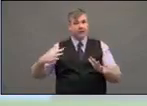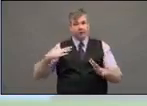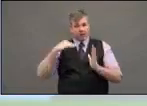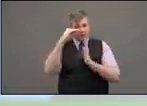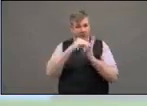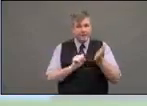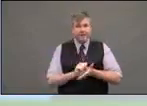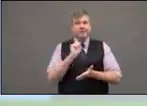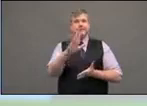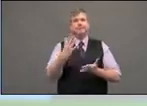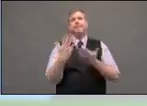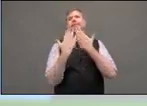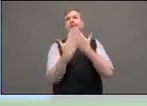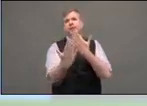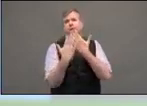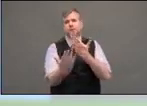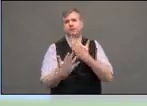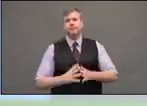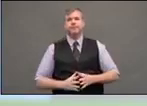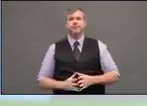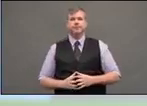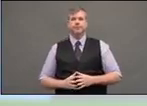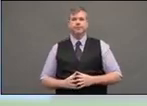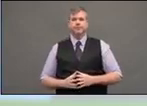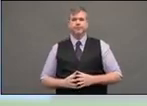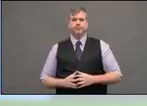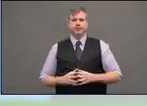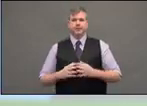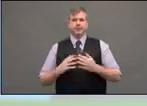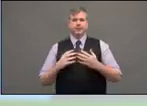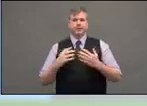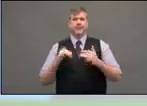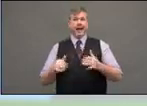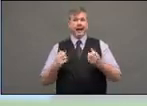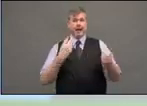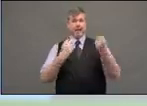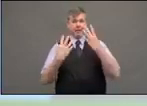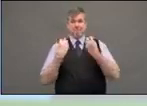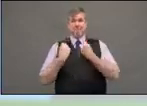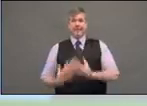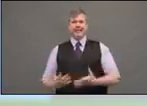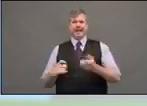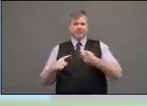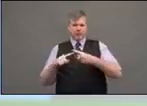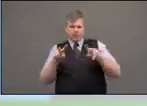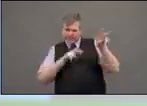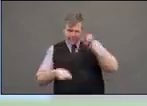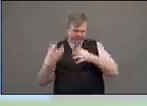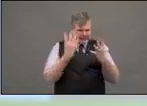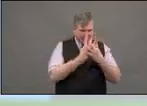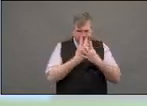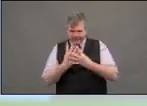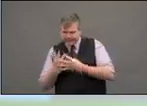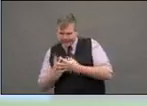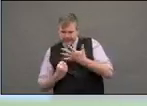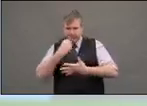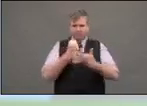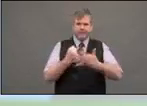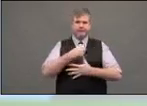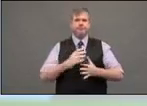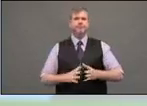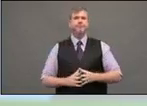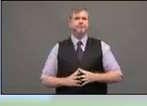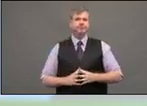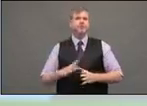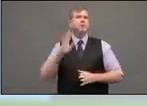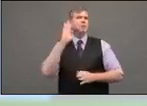much. We are constantly prioritizing all those inbound inquiries and desires to participate, and we'll follow up shortly and have been